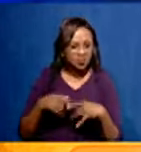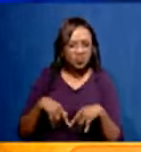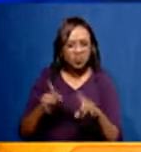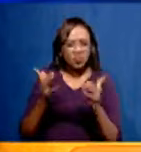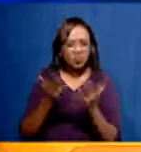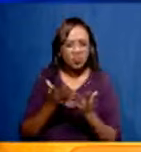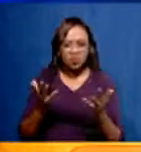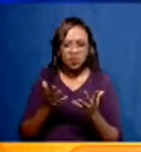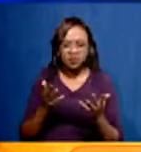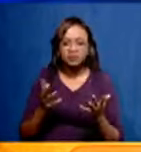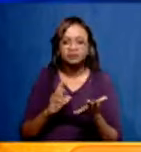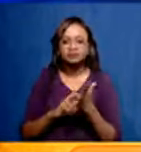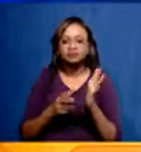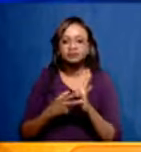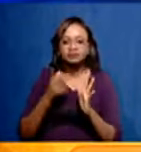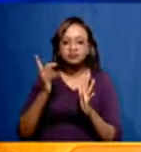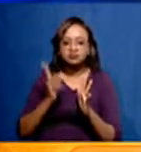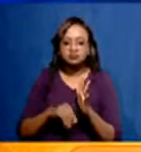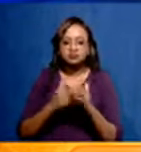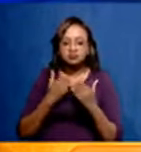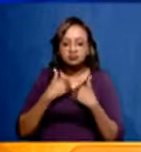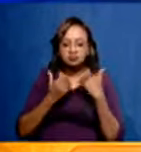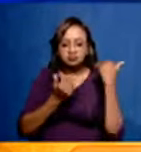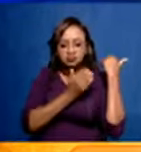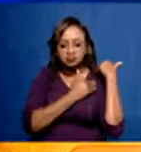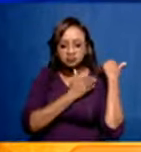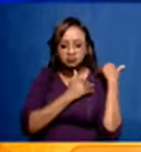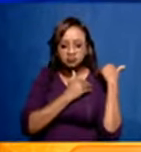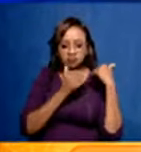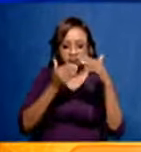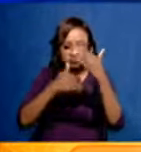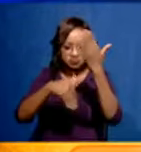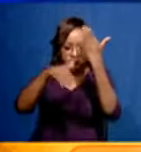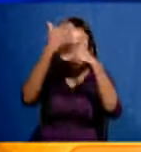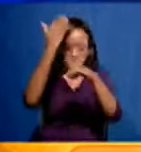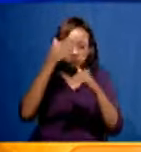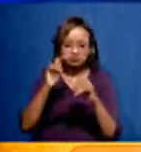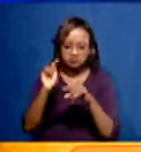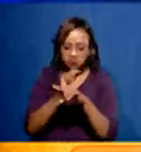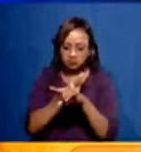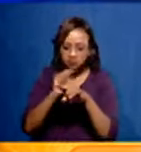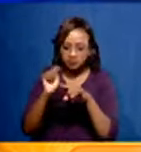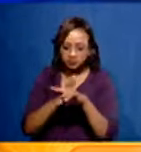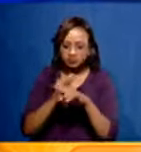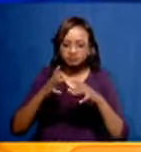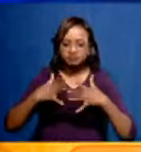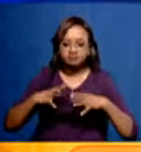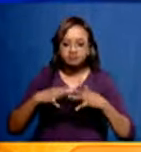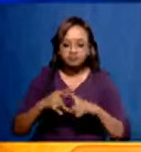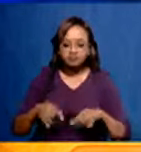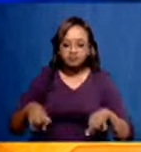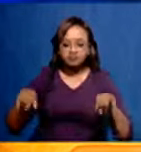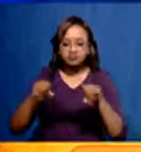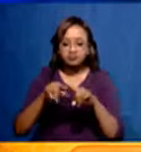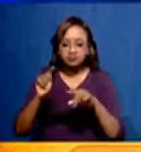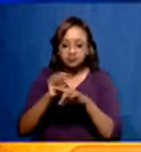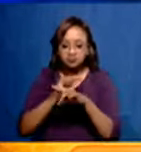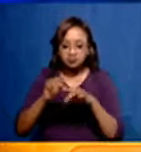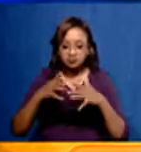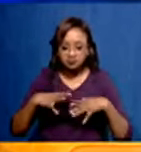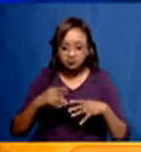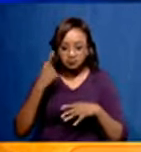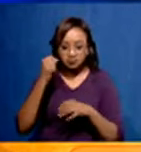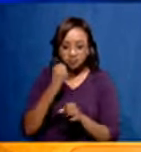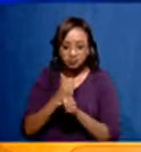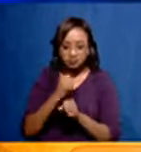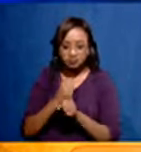the purpose, it's a responsibility of the university to train the people, not for the jobs of today